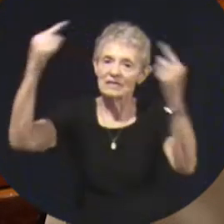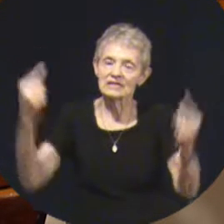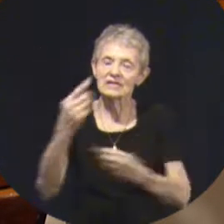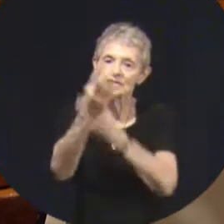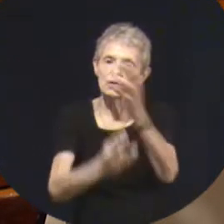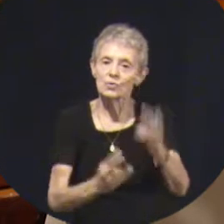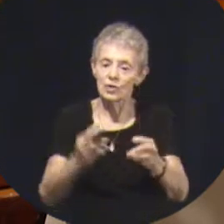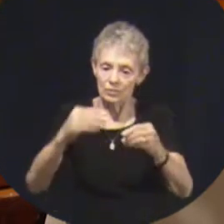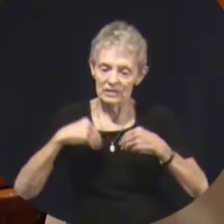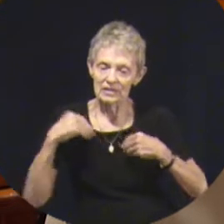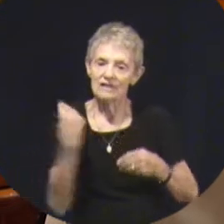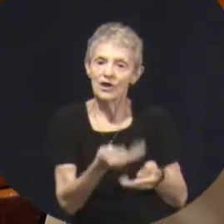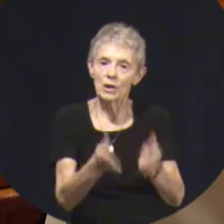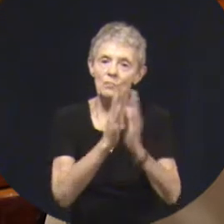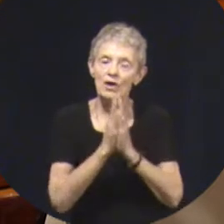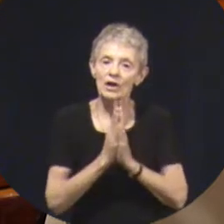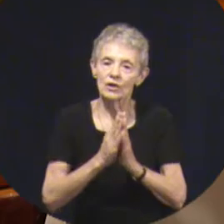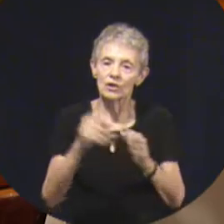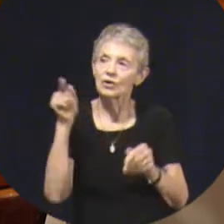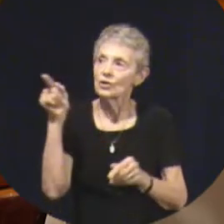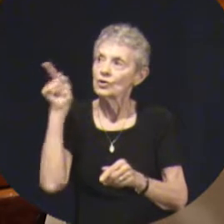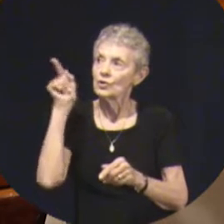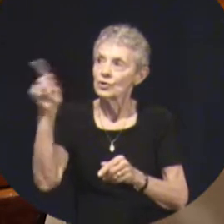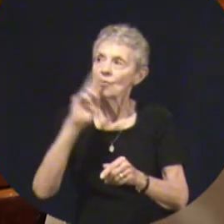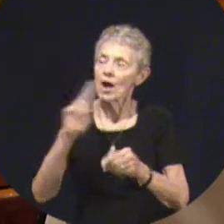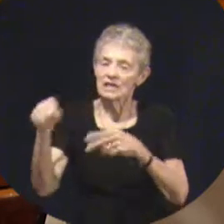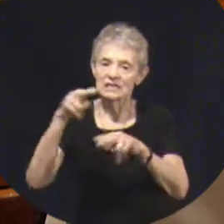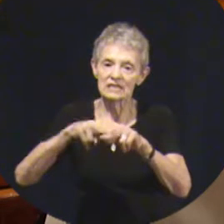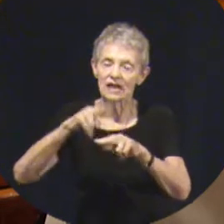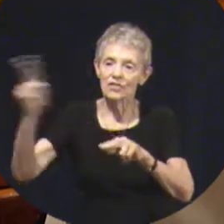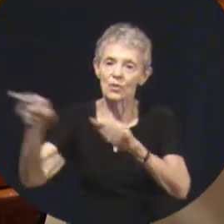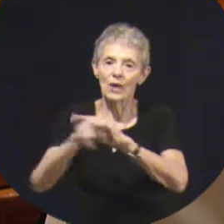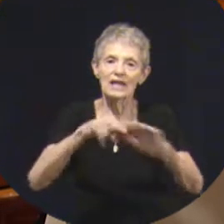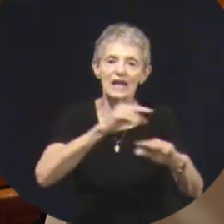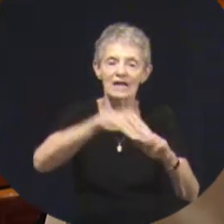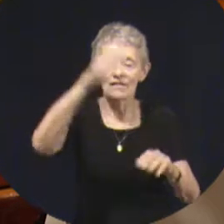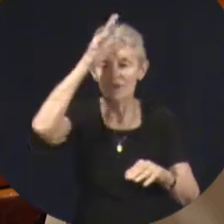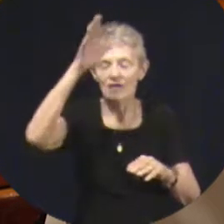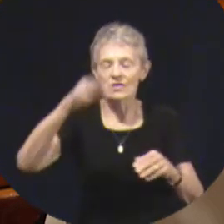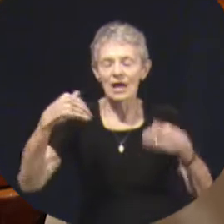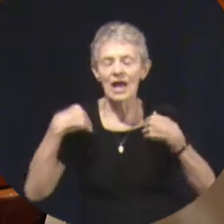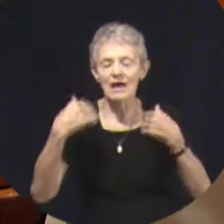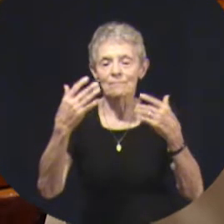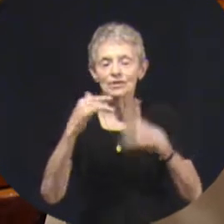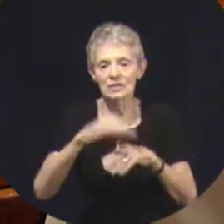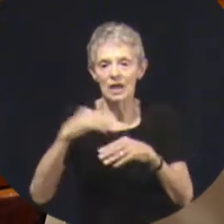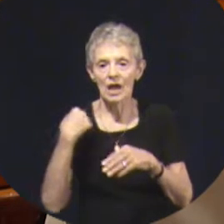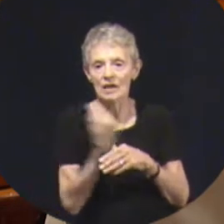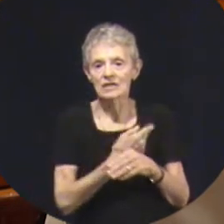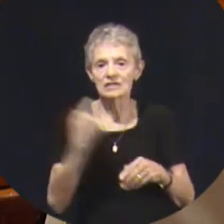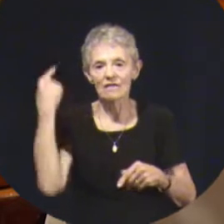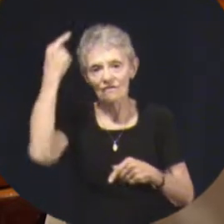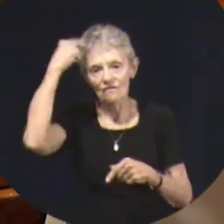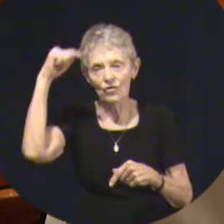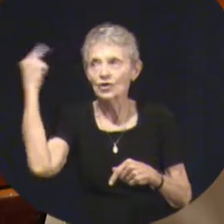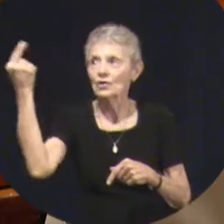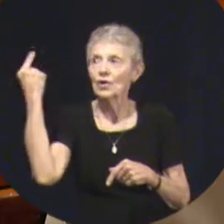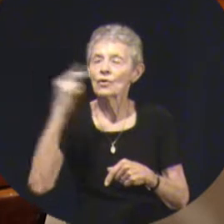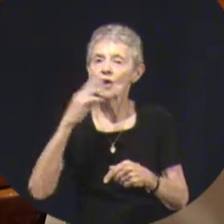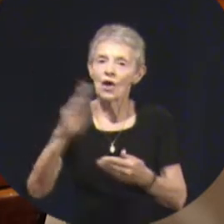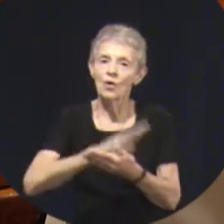prayer. You are seated at the right hand of the Father. Have mercy on us. For you alone are the Holy One. You alone are the